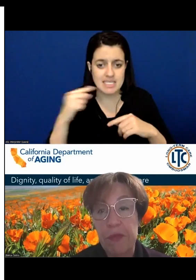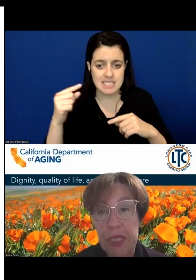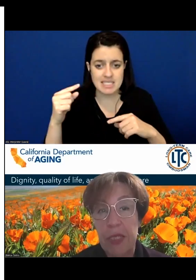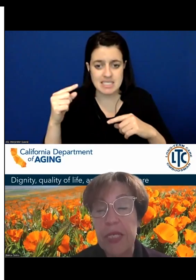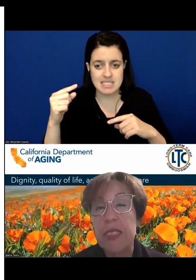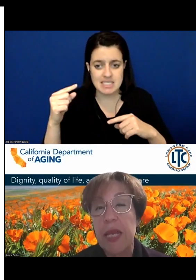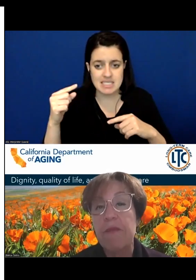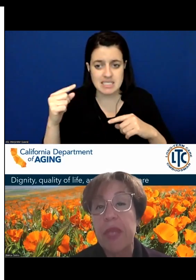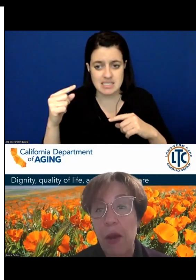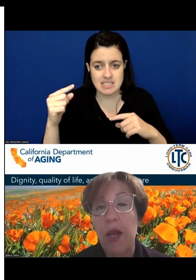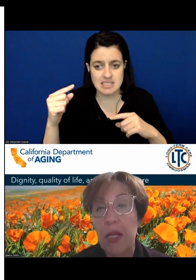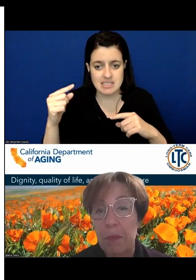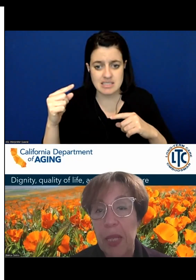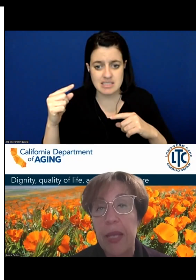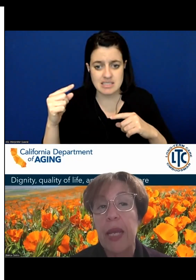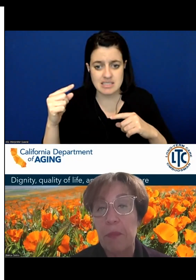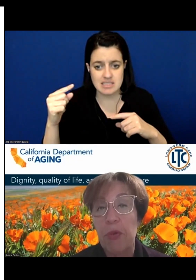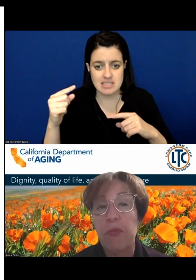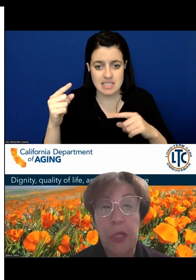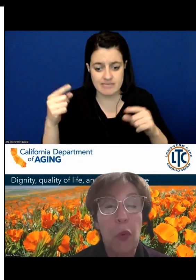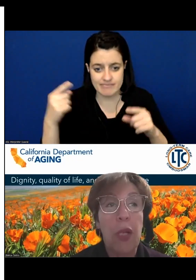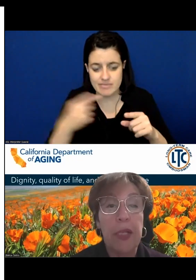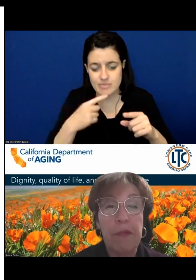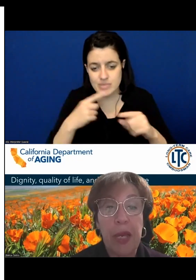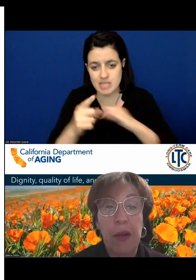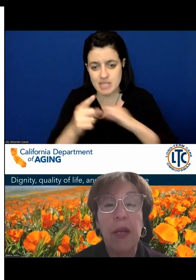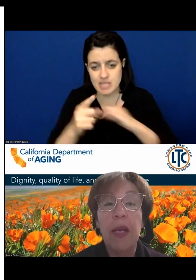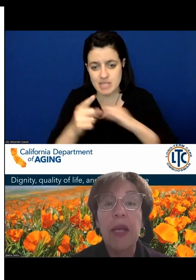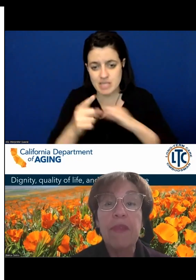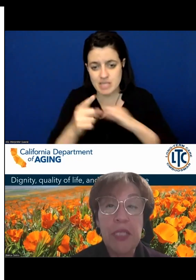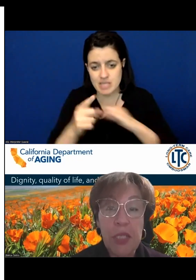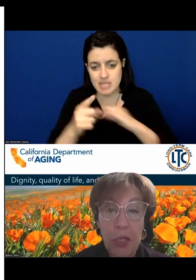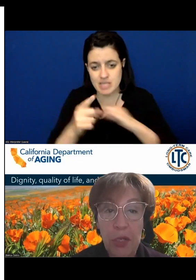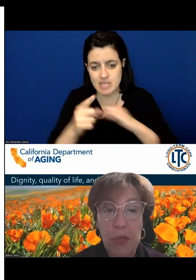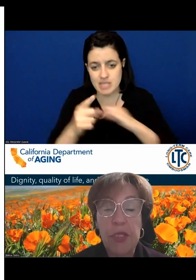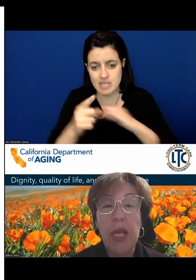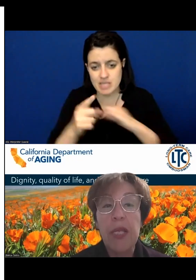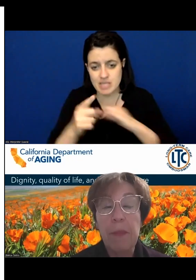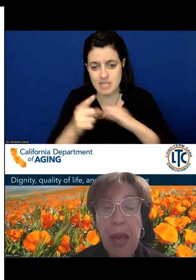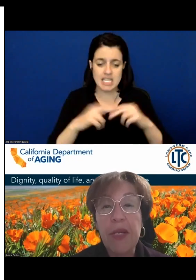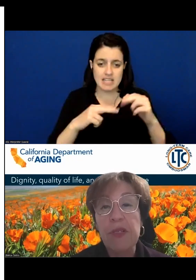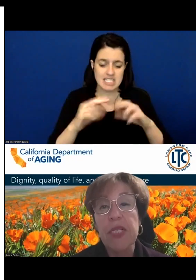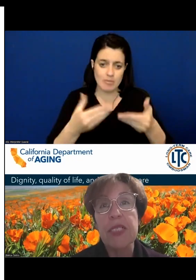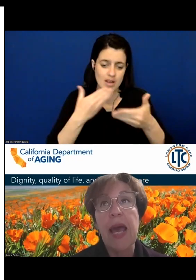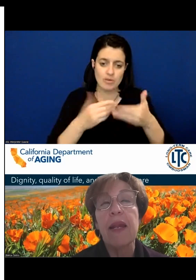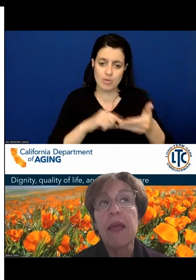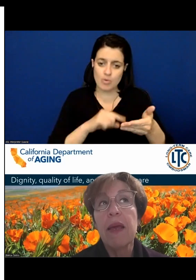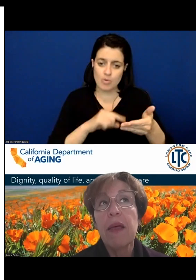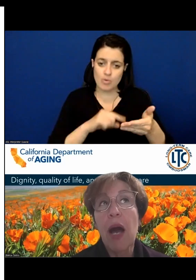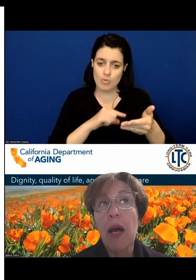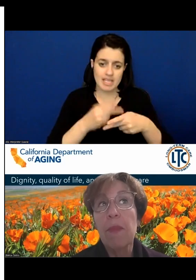significantly on facilities if they are not complying and improving their quality of care. That's the good news. The bad news is